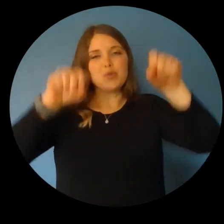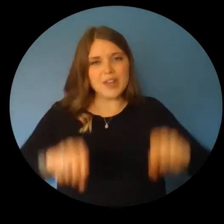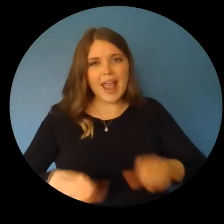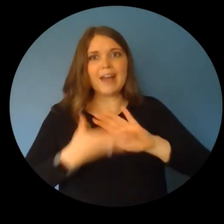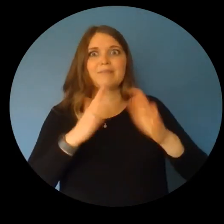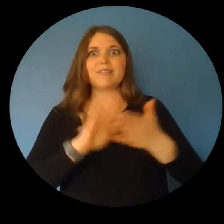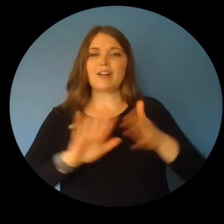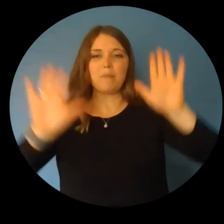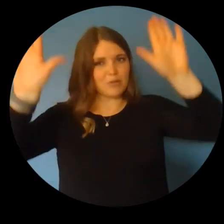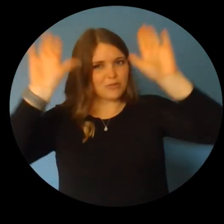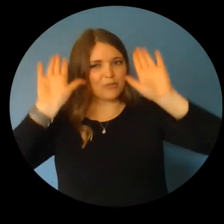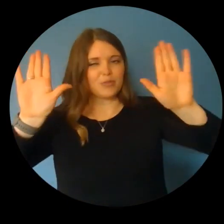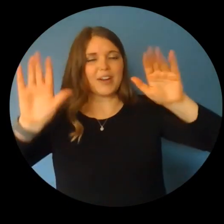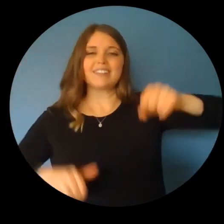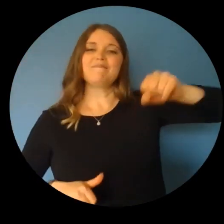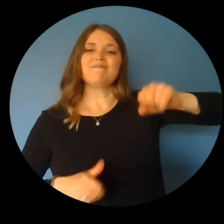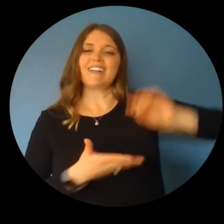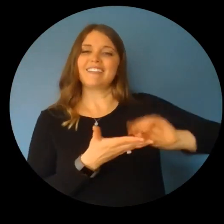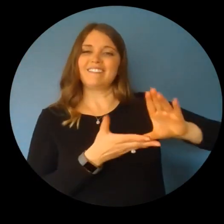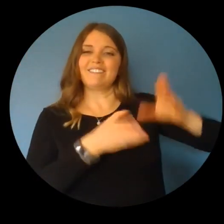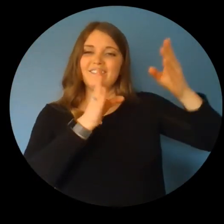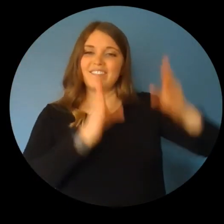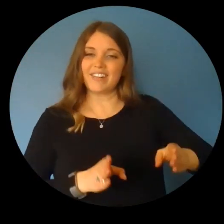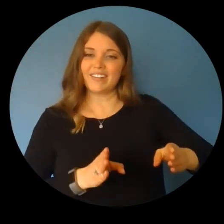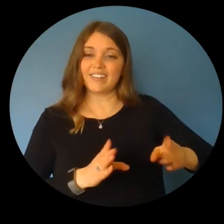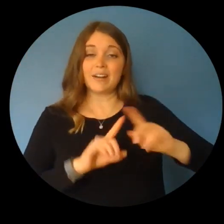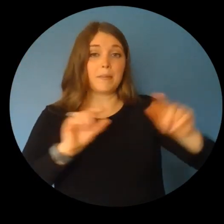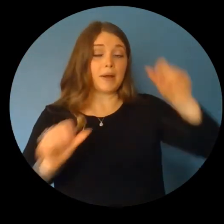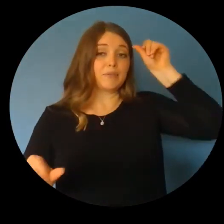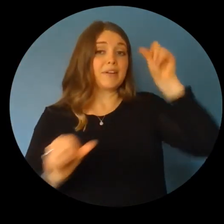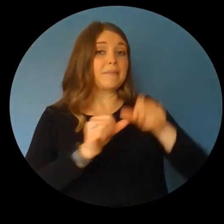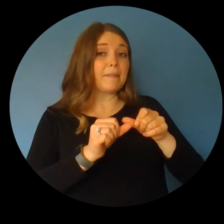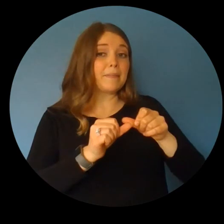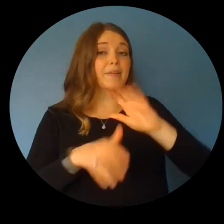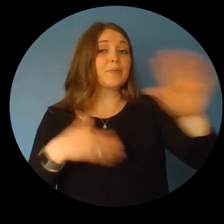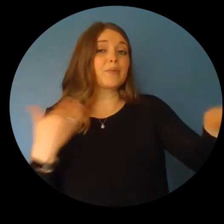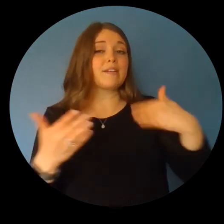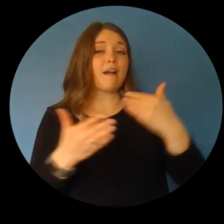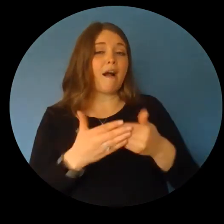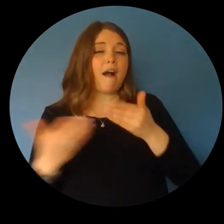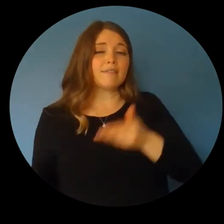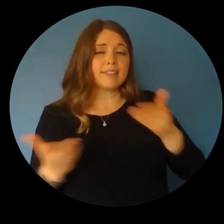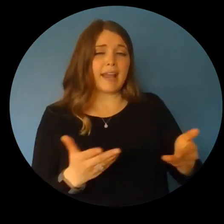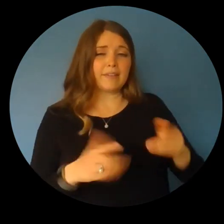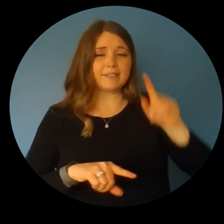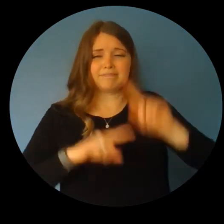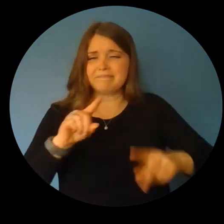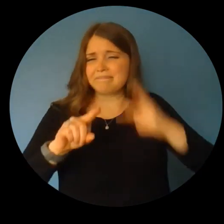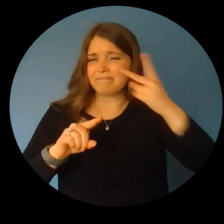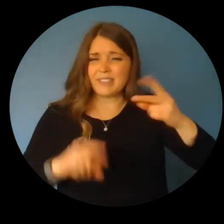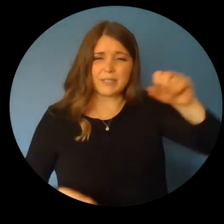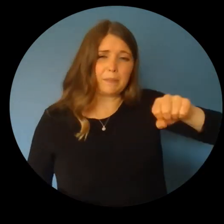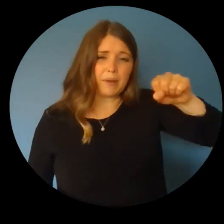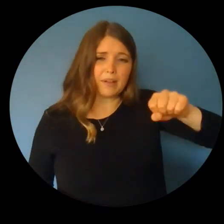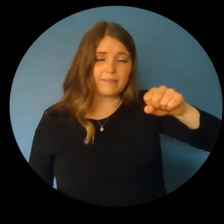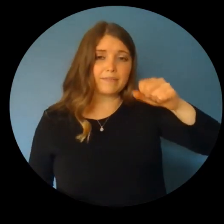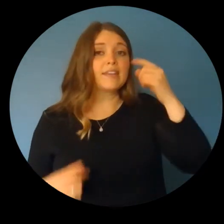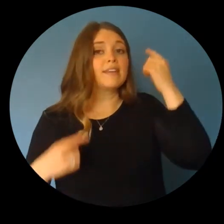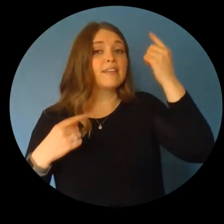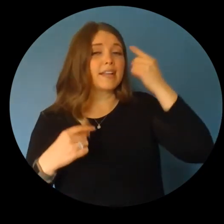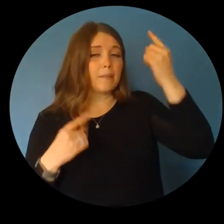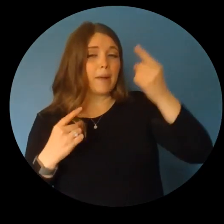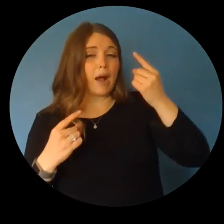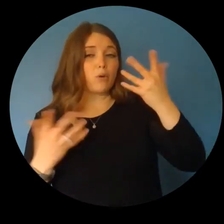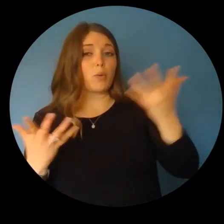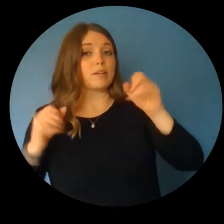bucket filler. Just remember that everyone carries an invisible bucket, and think of what you can say or do to